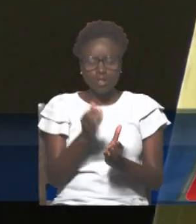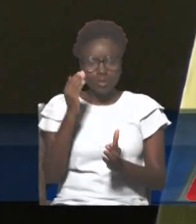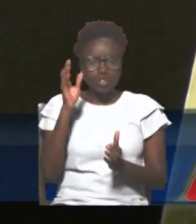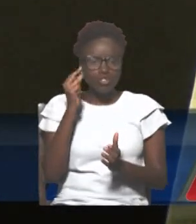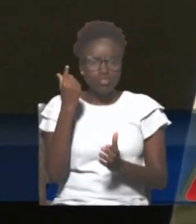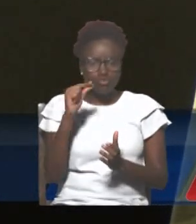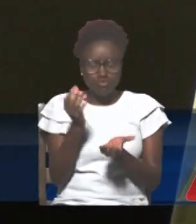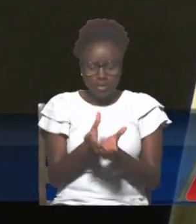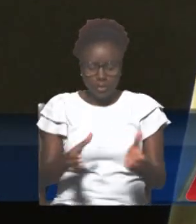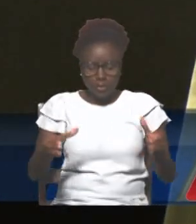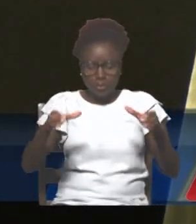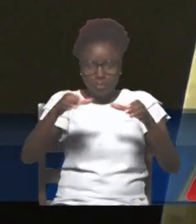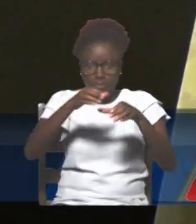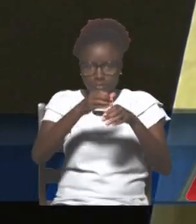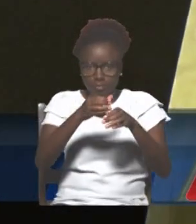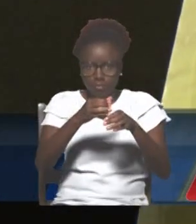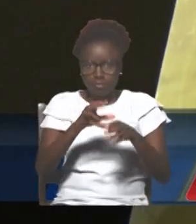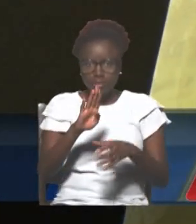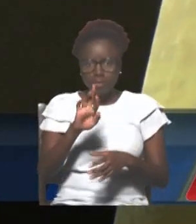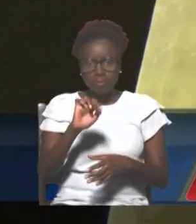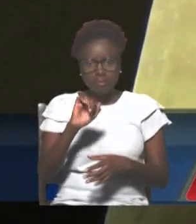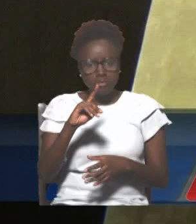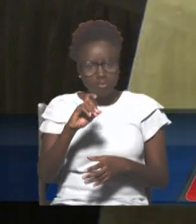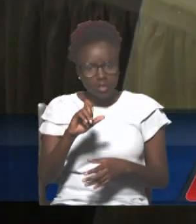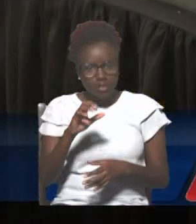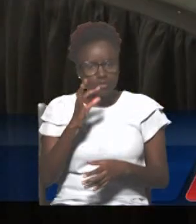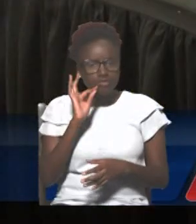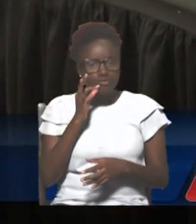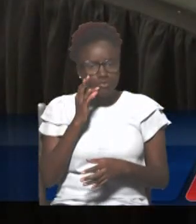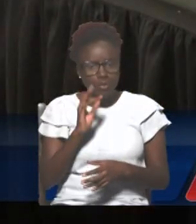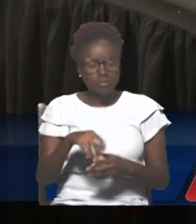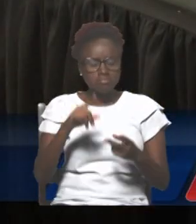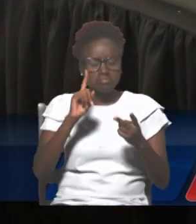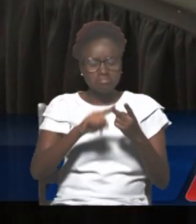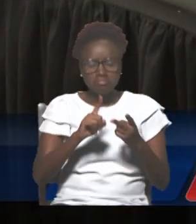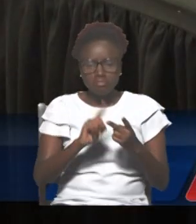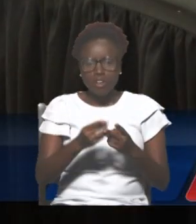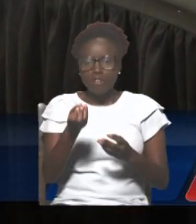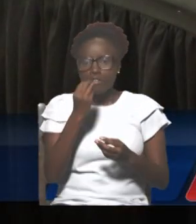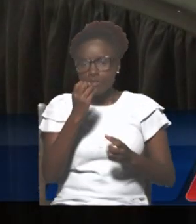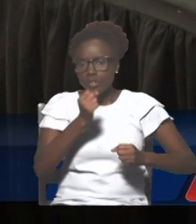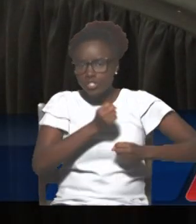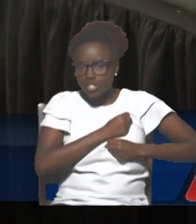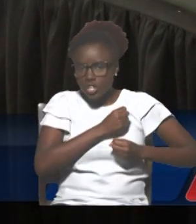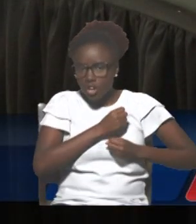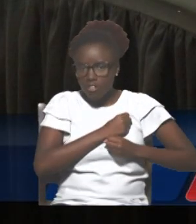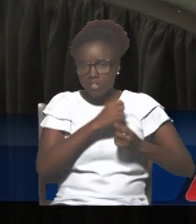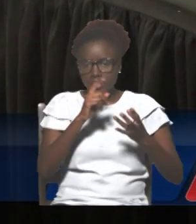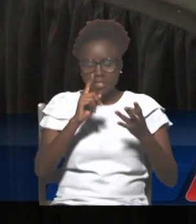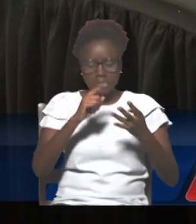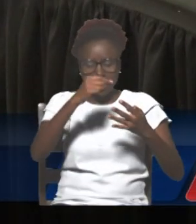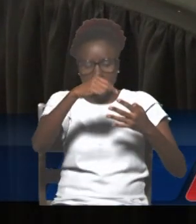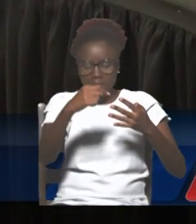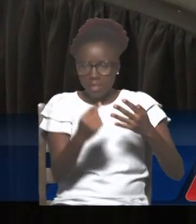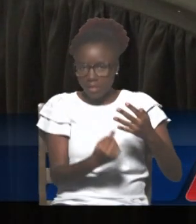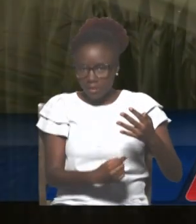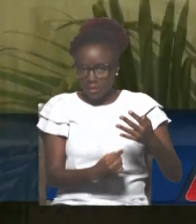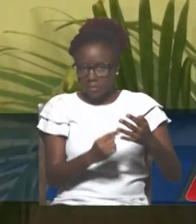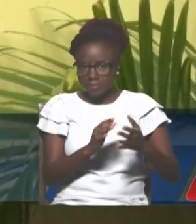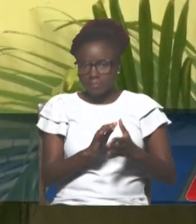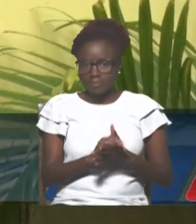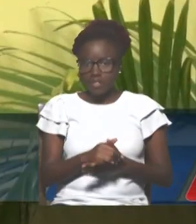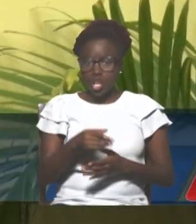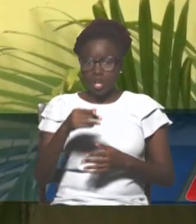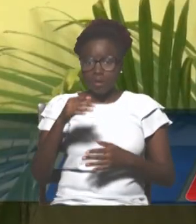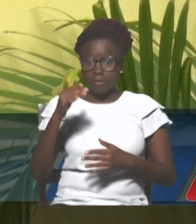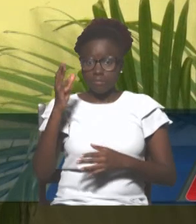non-domestic animals, the future of food security, and more. Dean of the Faculty of Food and Agriculture, Professor Mark Wuddivira,